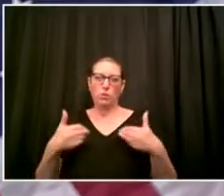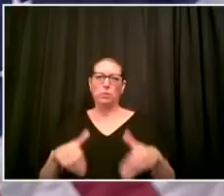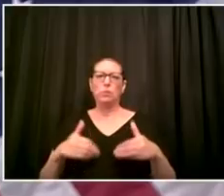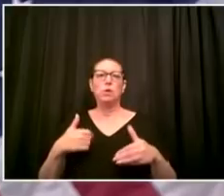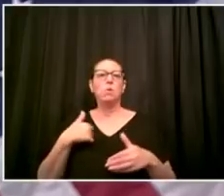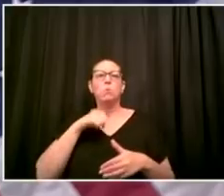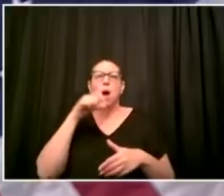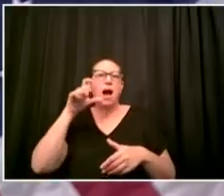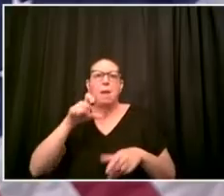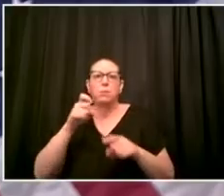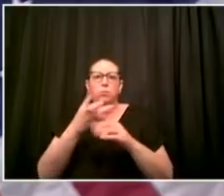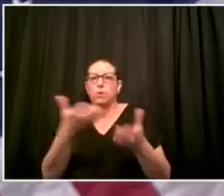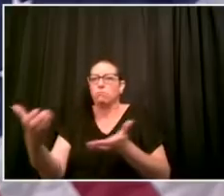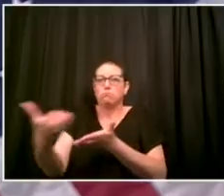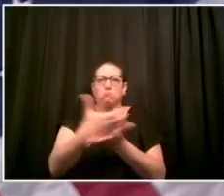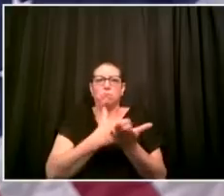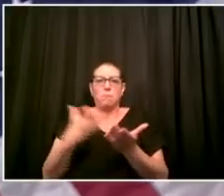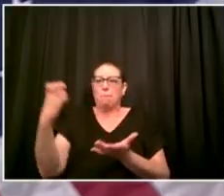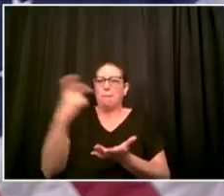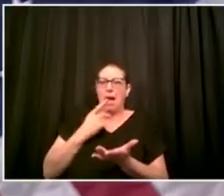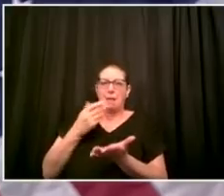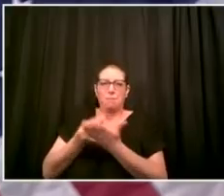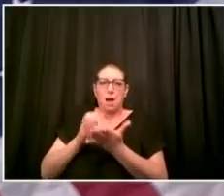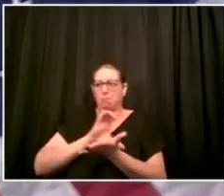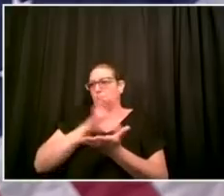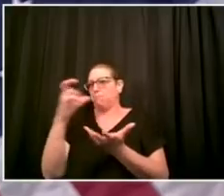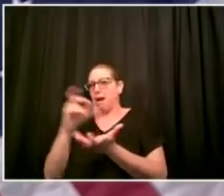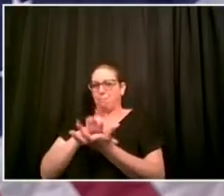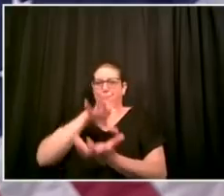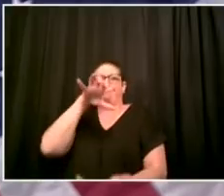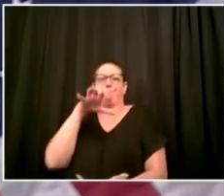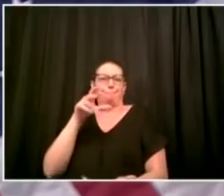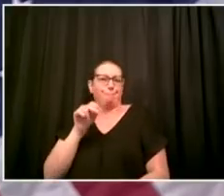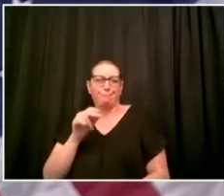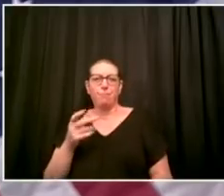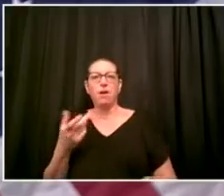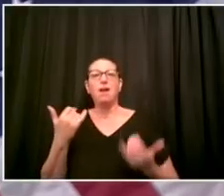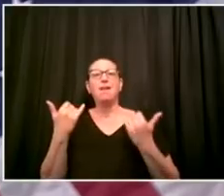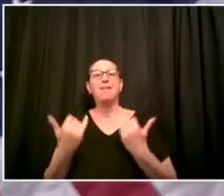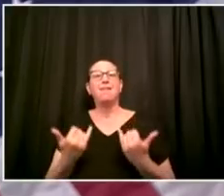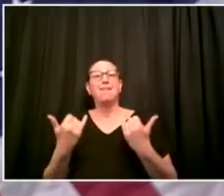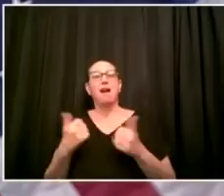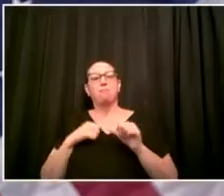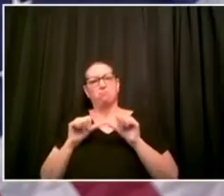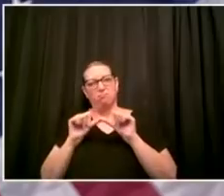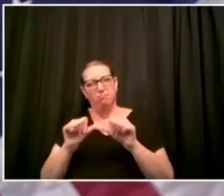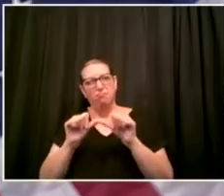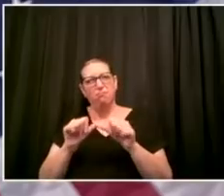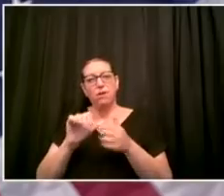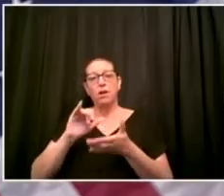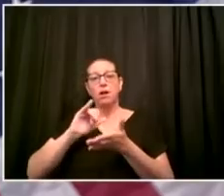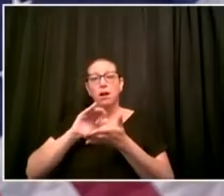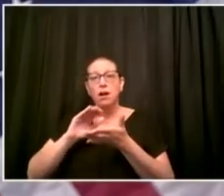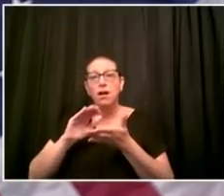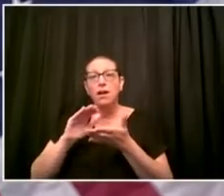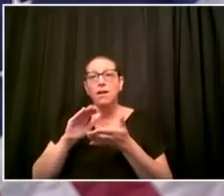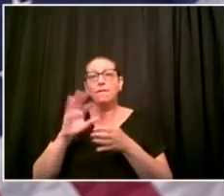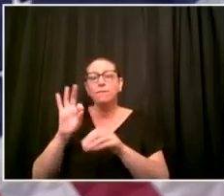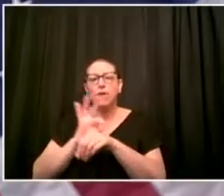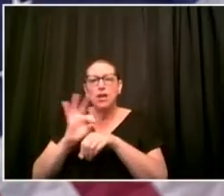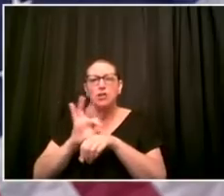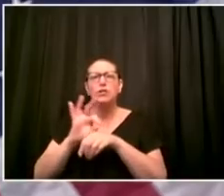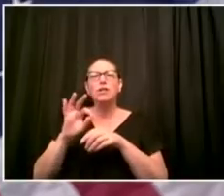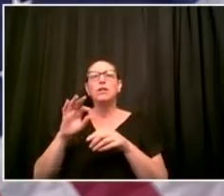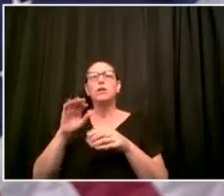to possibly keep this city functioning, keep the services provided, keep people on our payroll, is if we get a